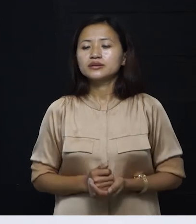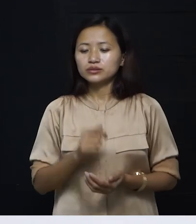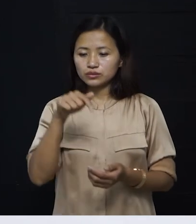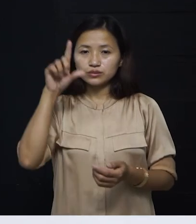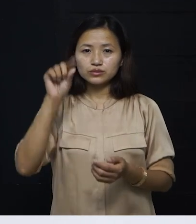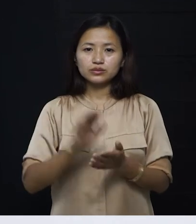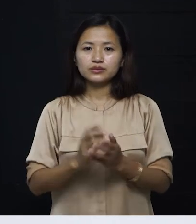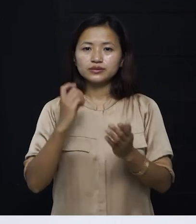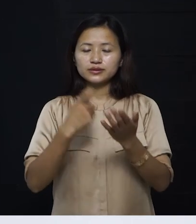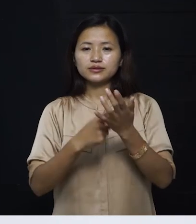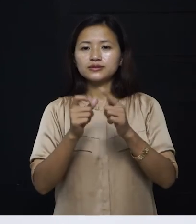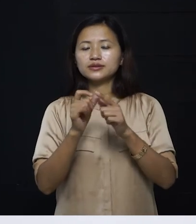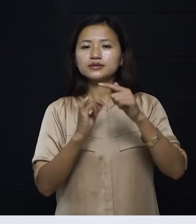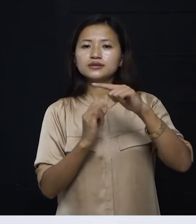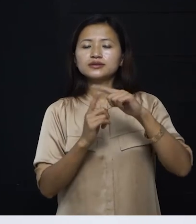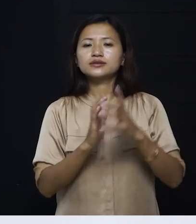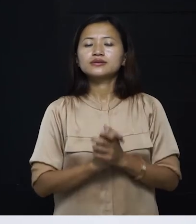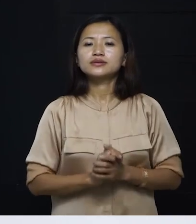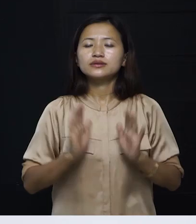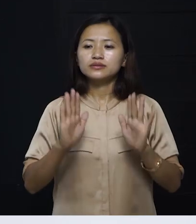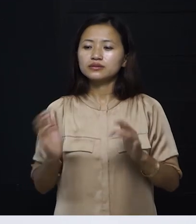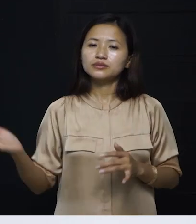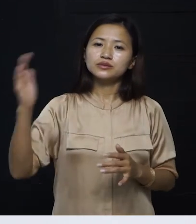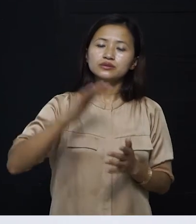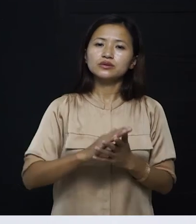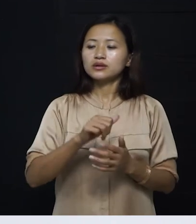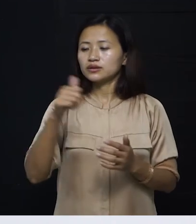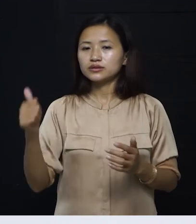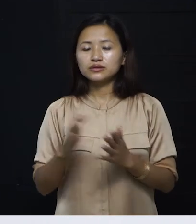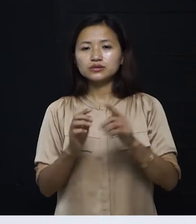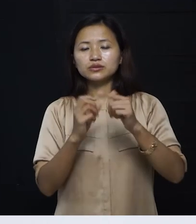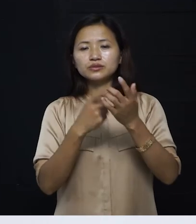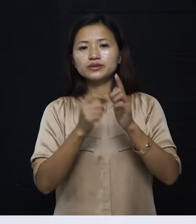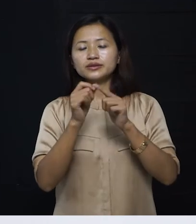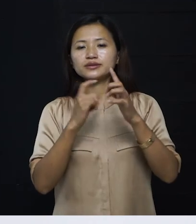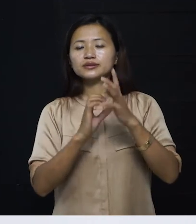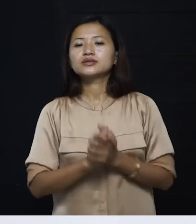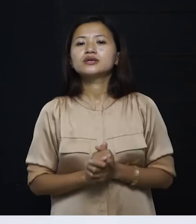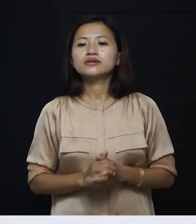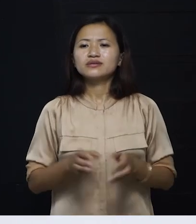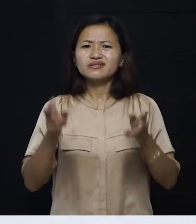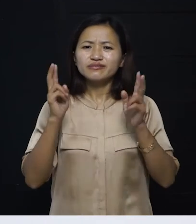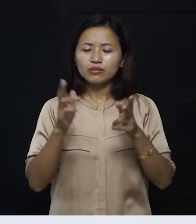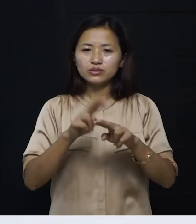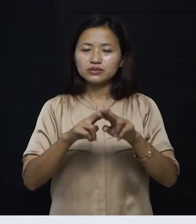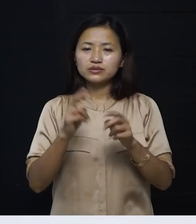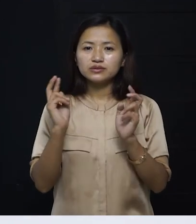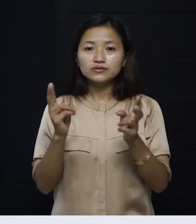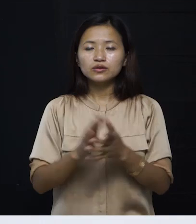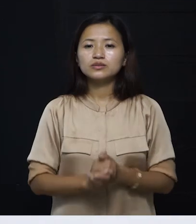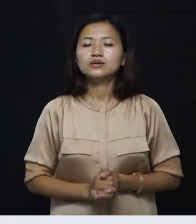with credit. Then coming to the other topic, here we have this formal, okay,